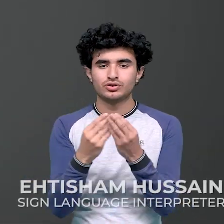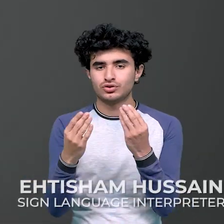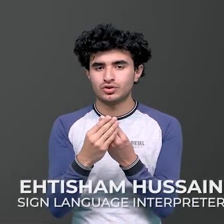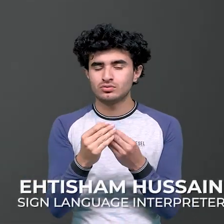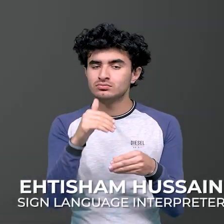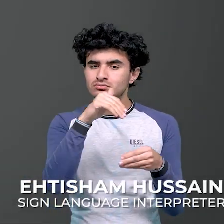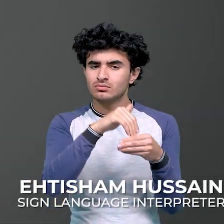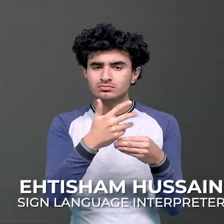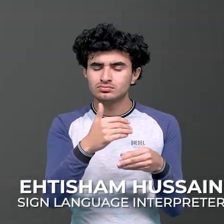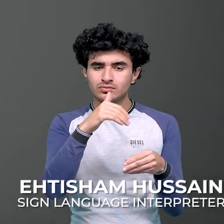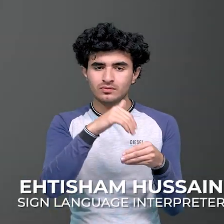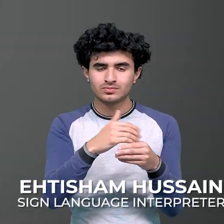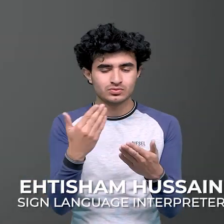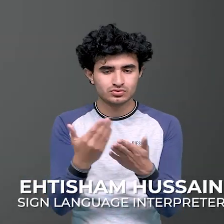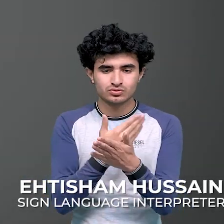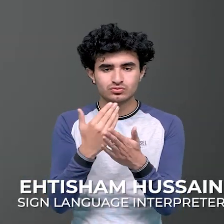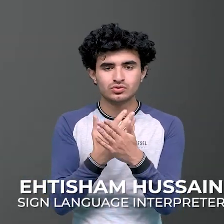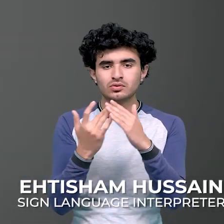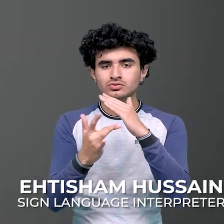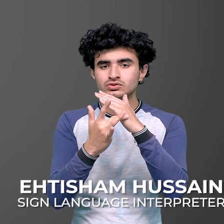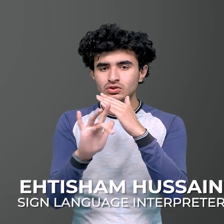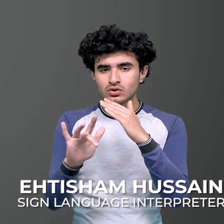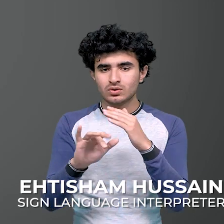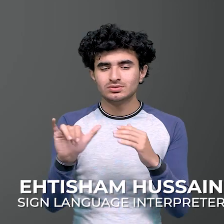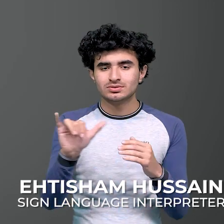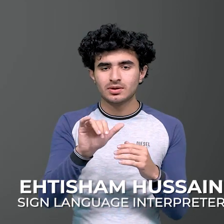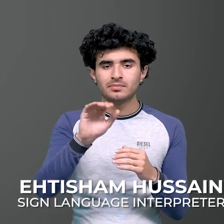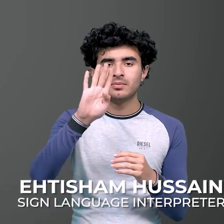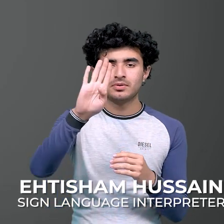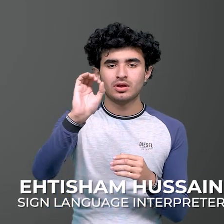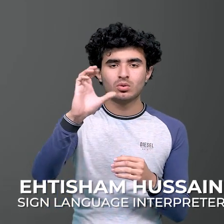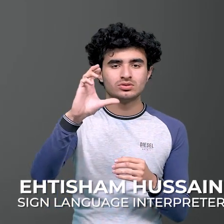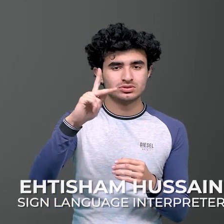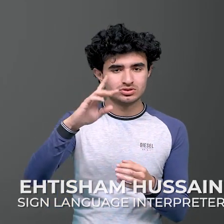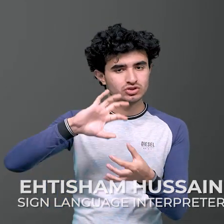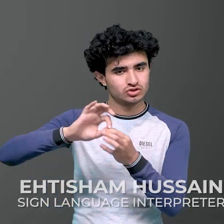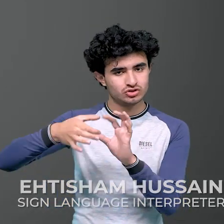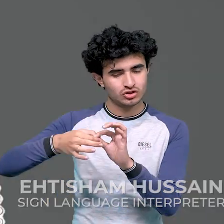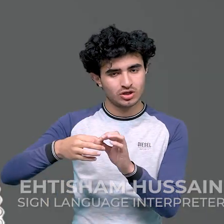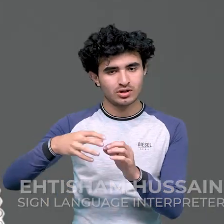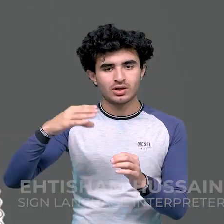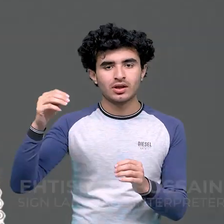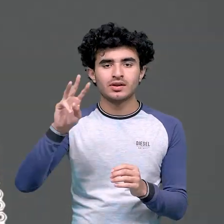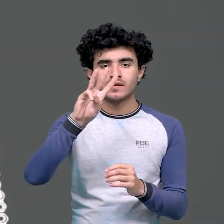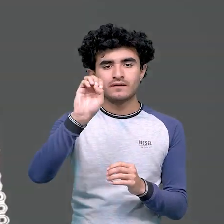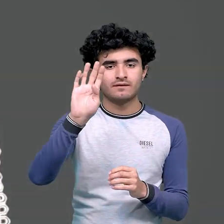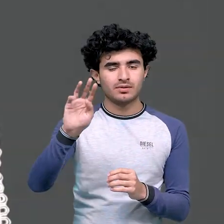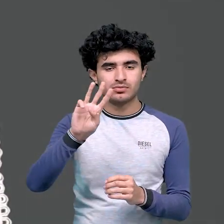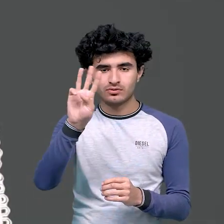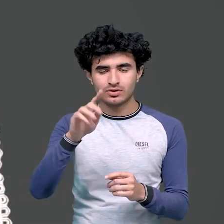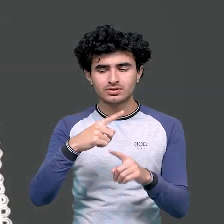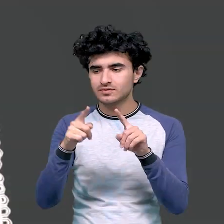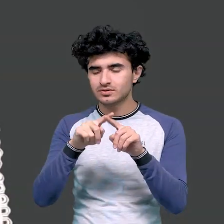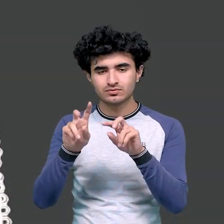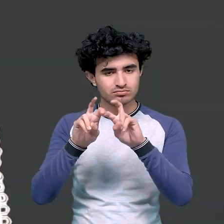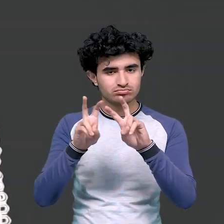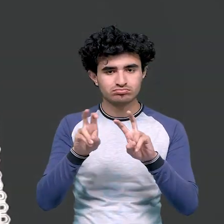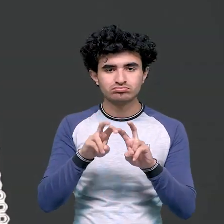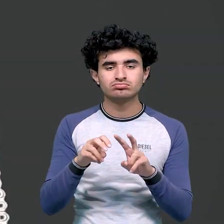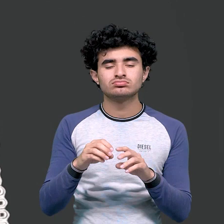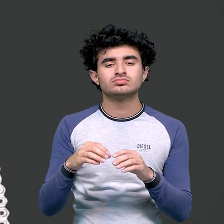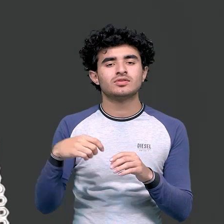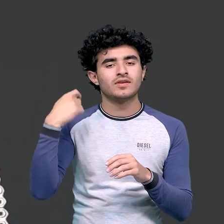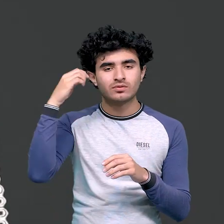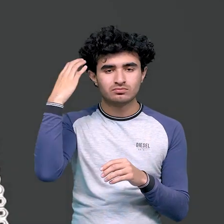that covers blockchain and emerging technology from Asia to the world. I started working in